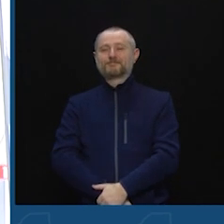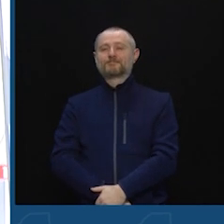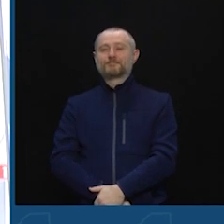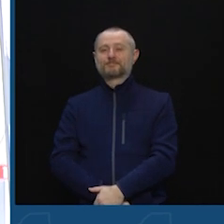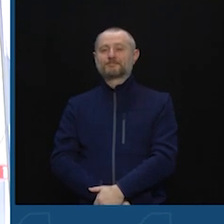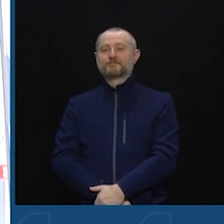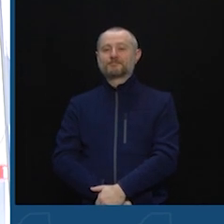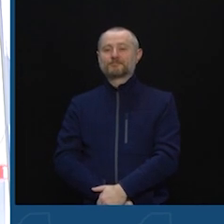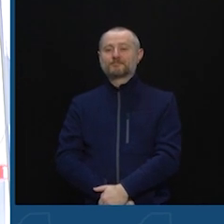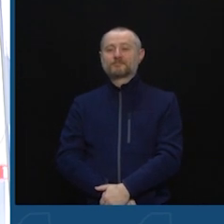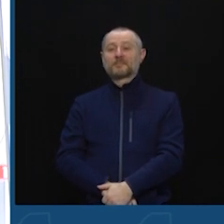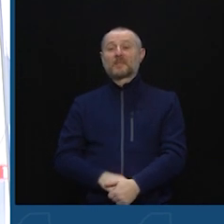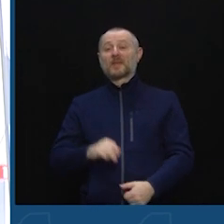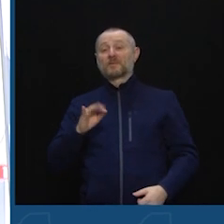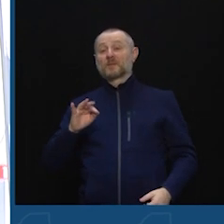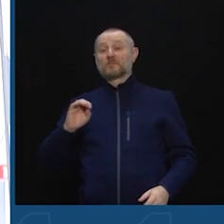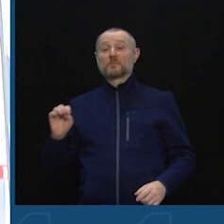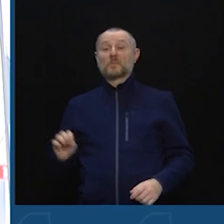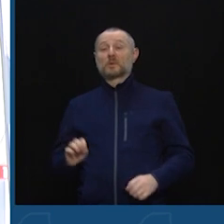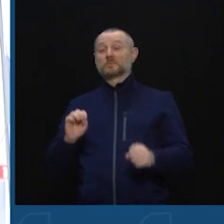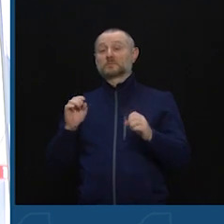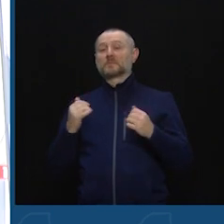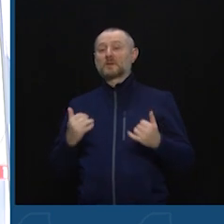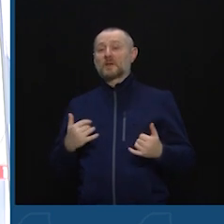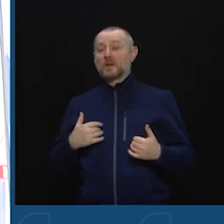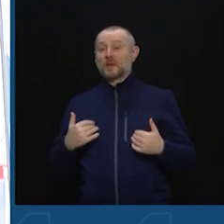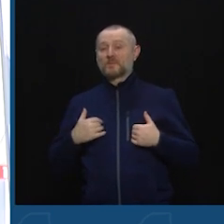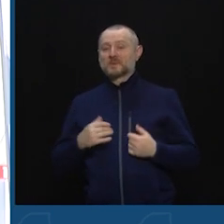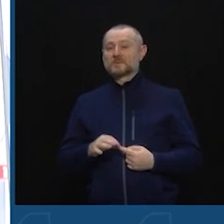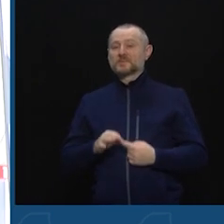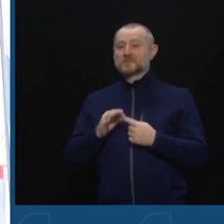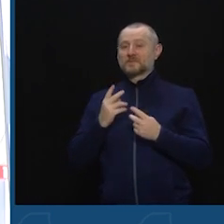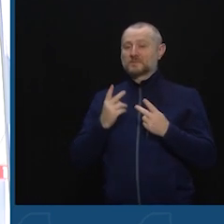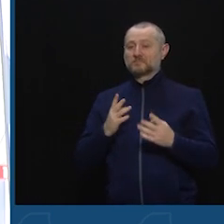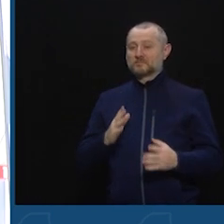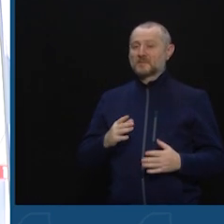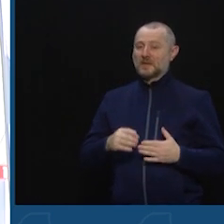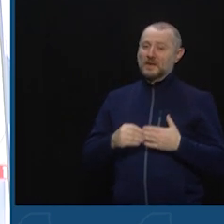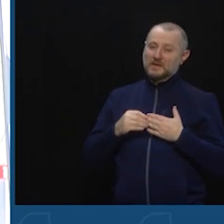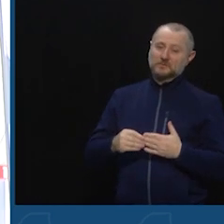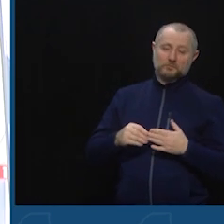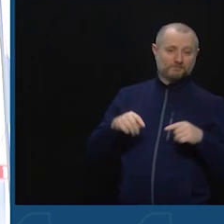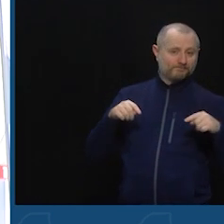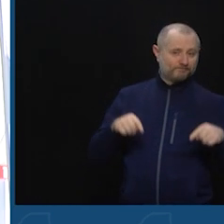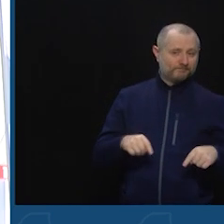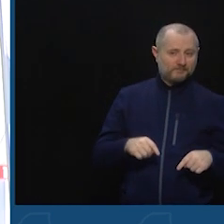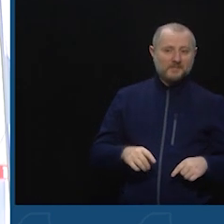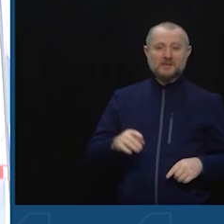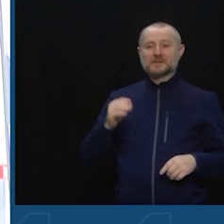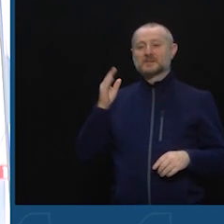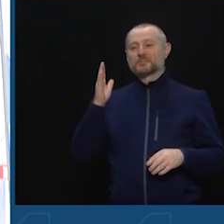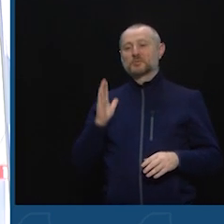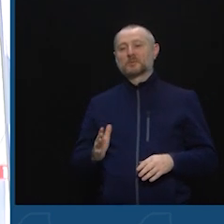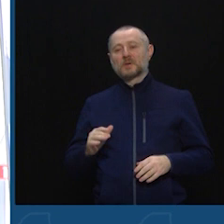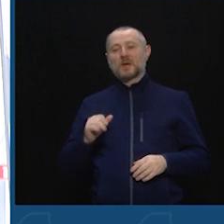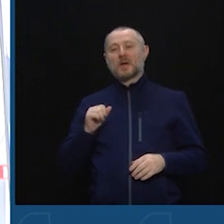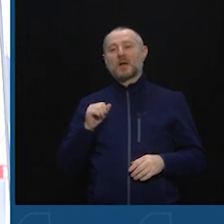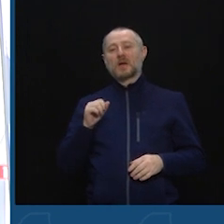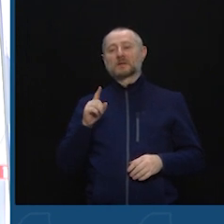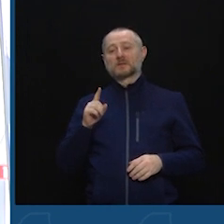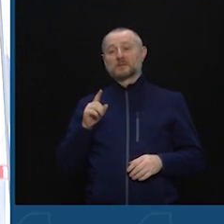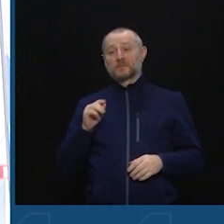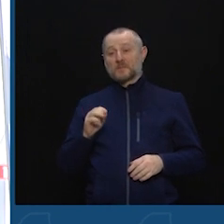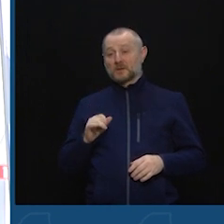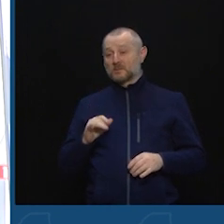Now, if there's an emergency here today, we have a special guest who will lead us. Speaker Adams, is that fair to say?